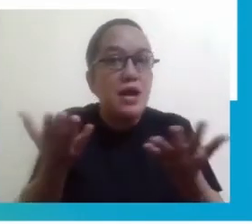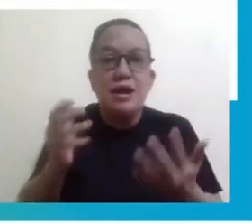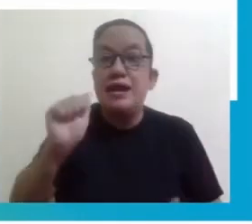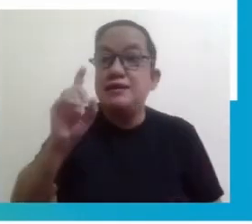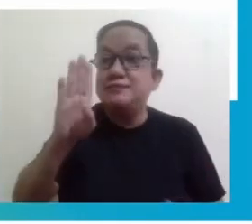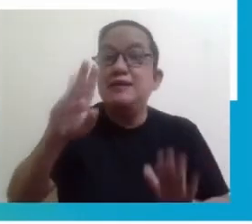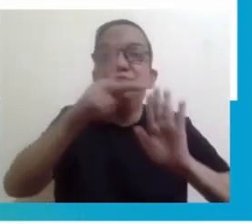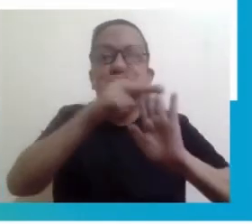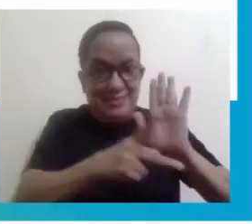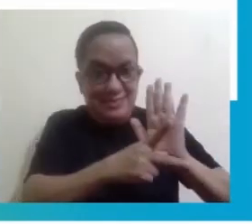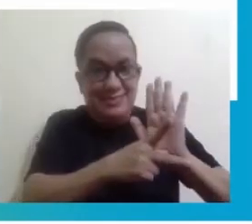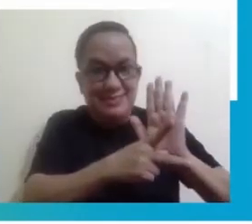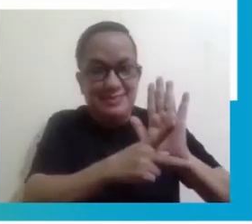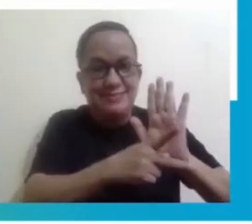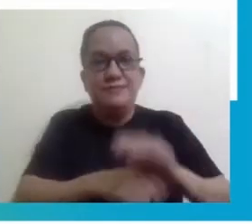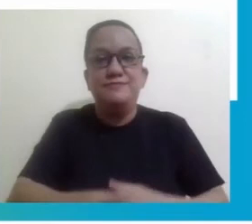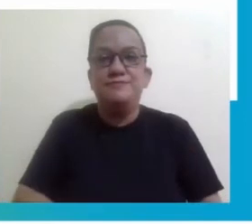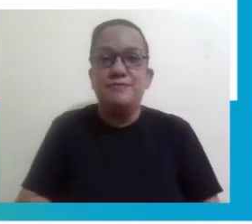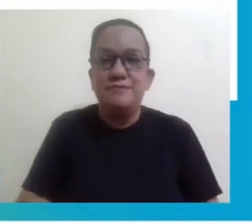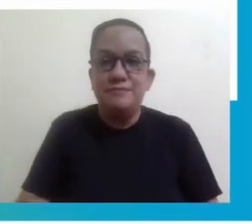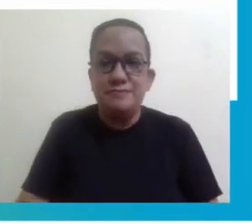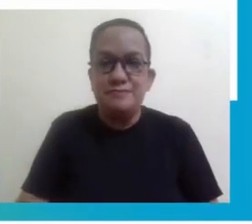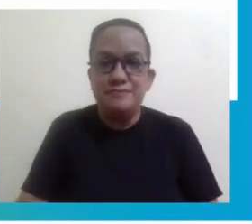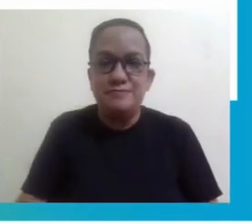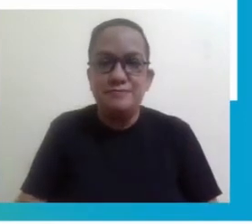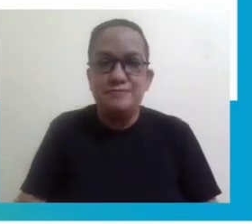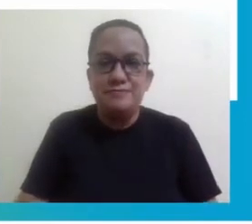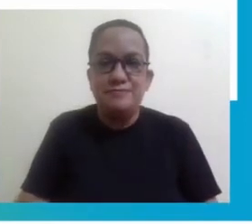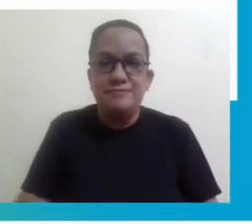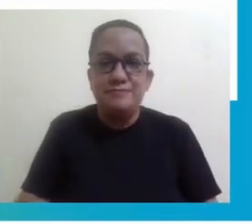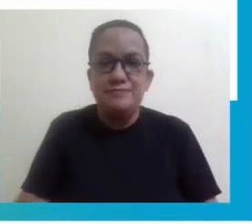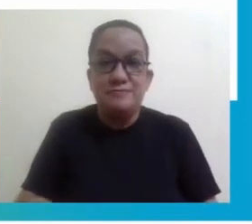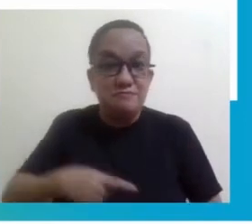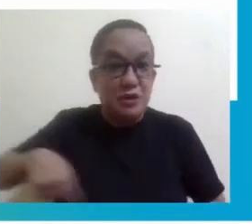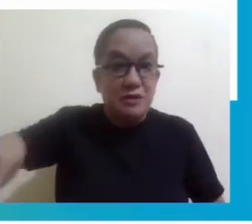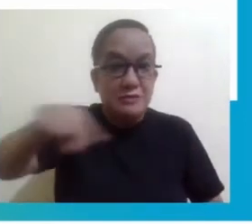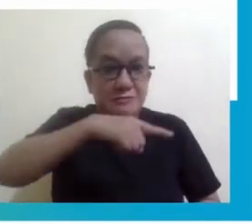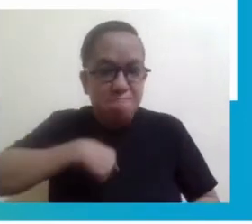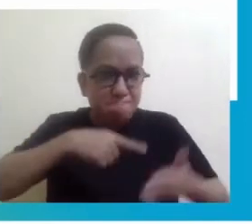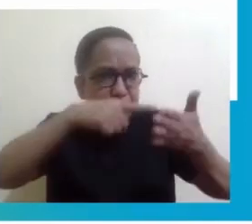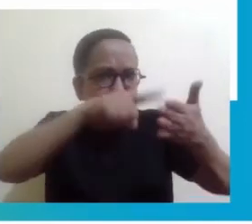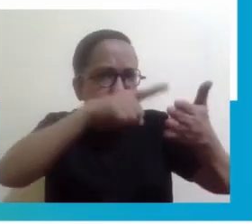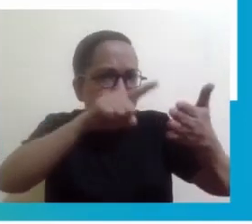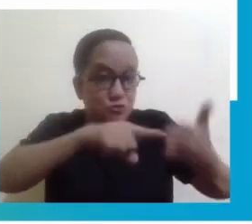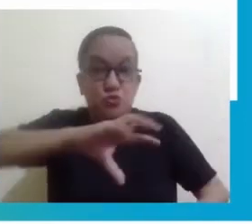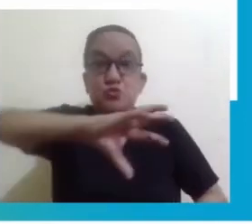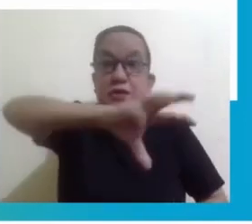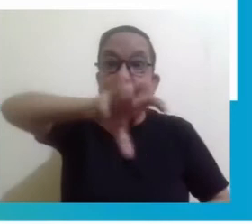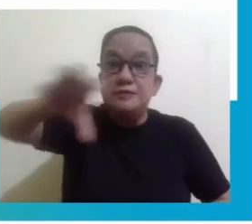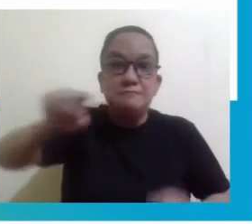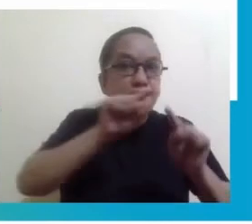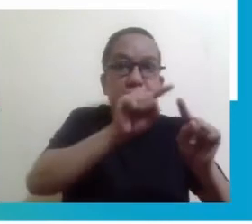will feed into the review. We will specifically look at country safeguard system, as you mentioned, CSS, our private